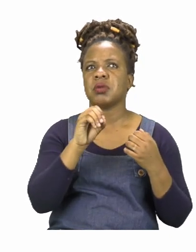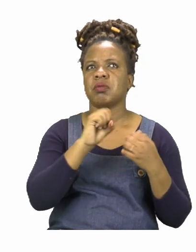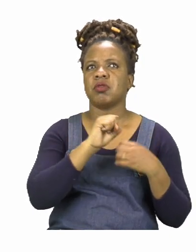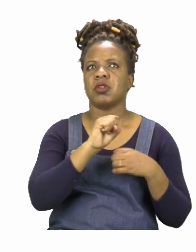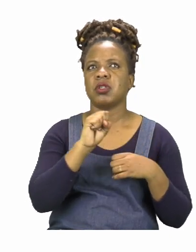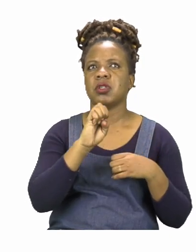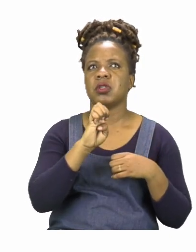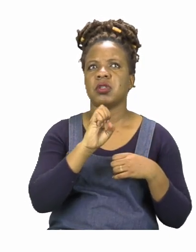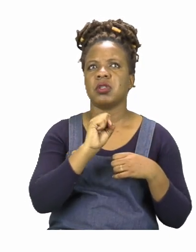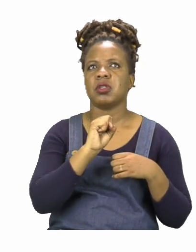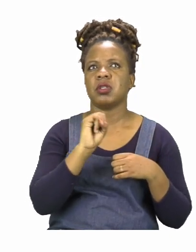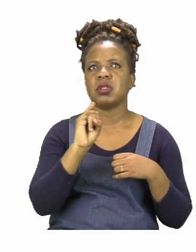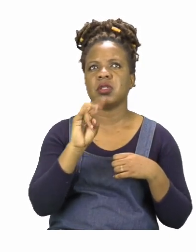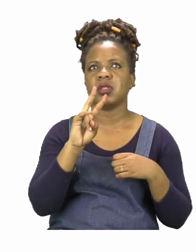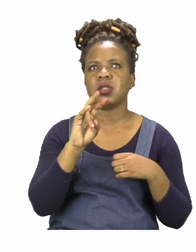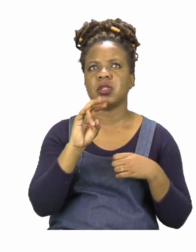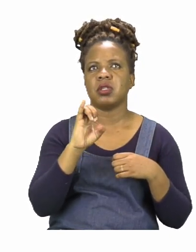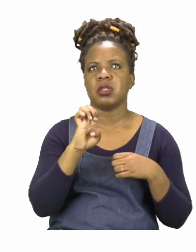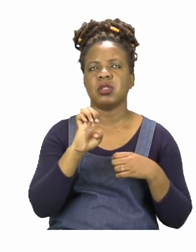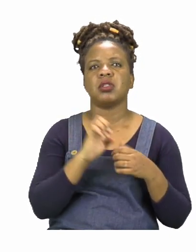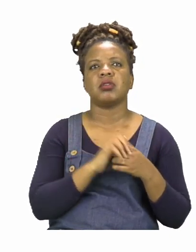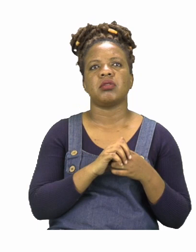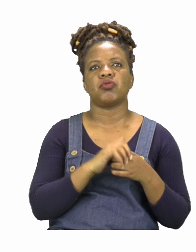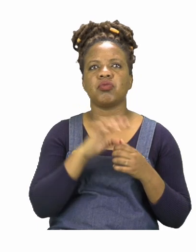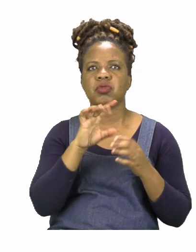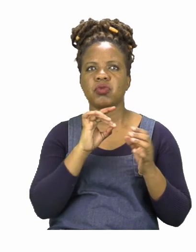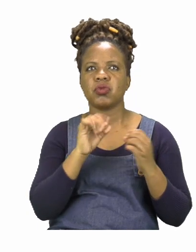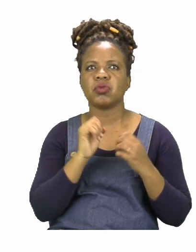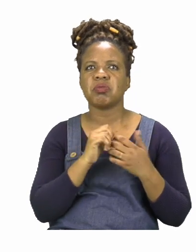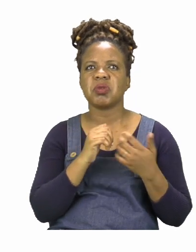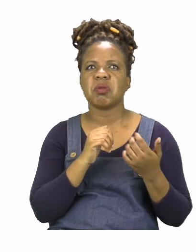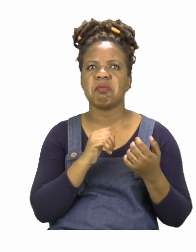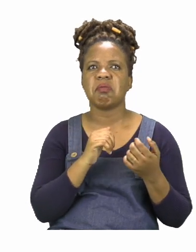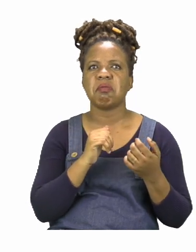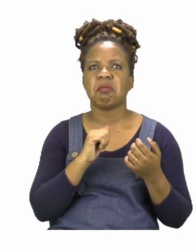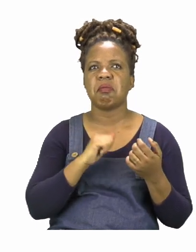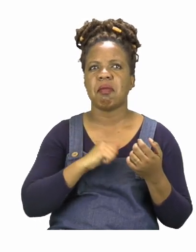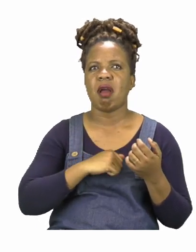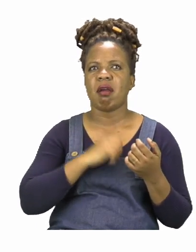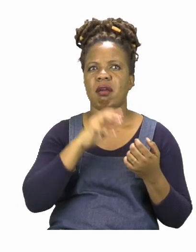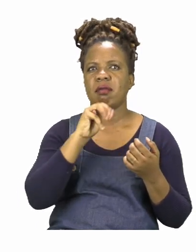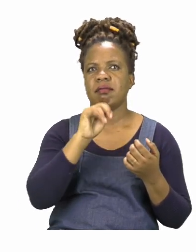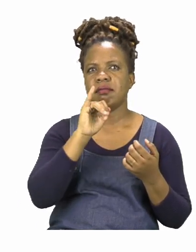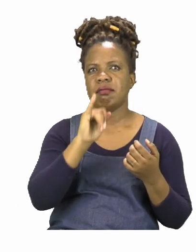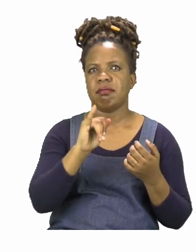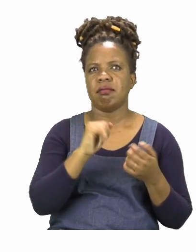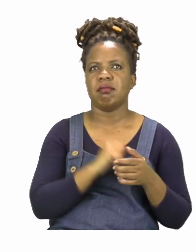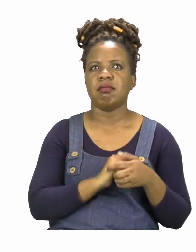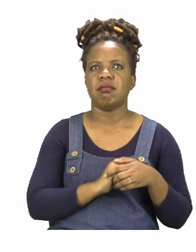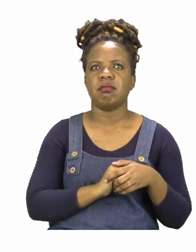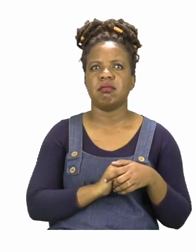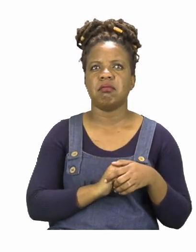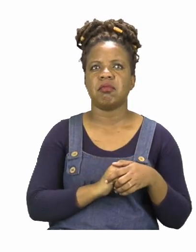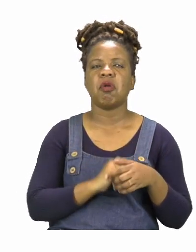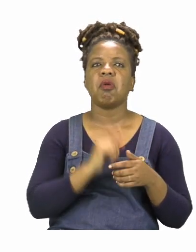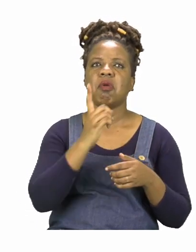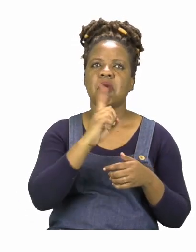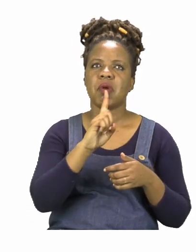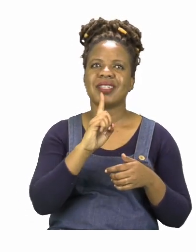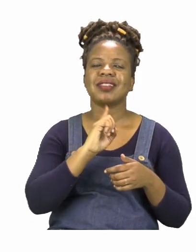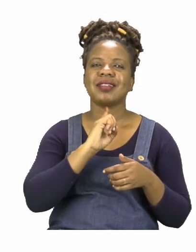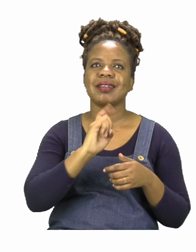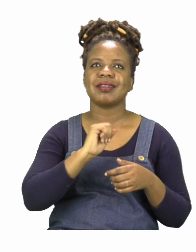the words. Let's try my. What is my favorite